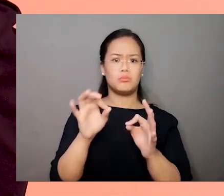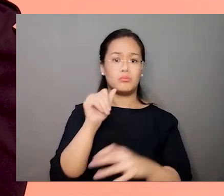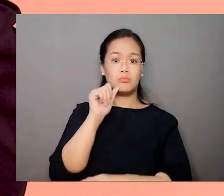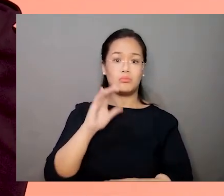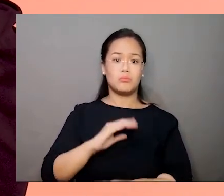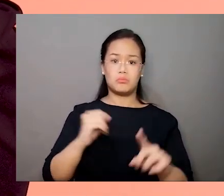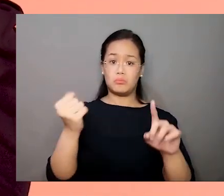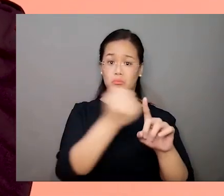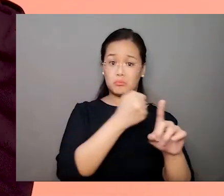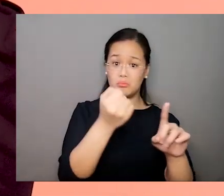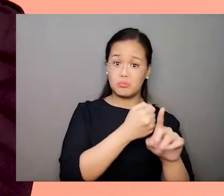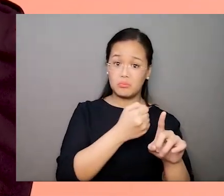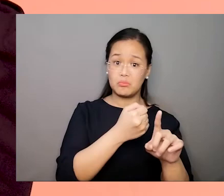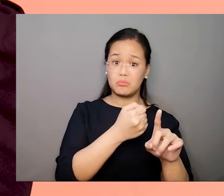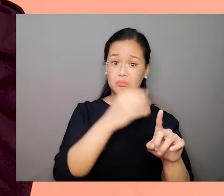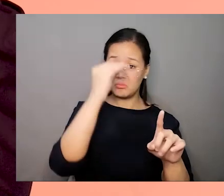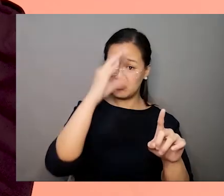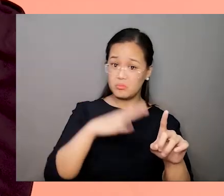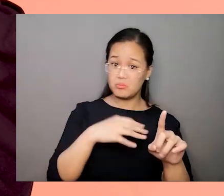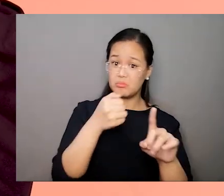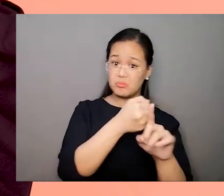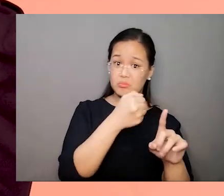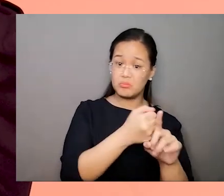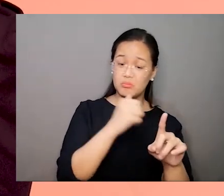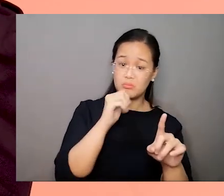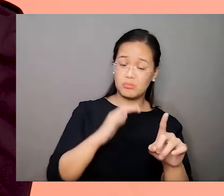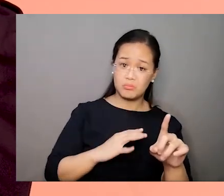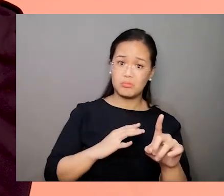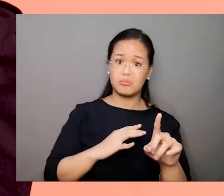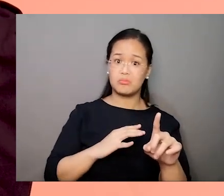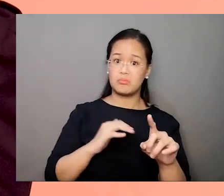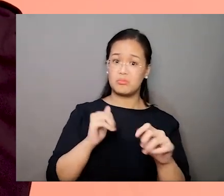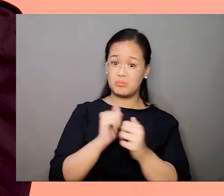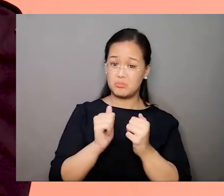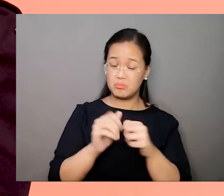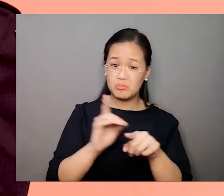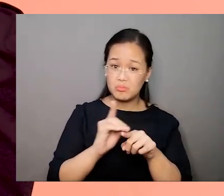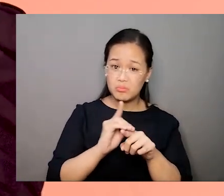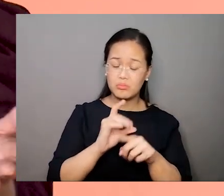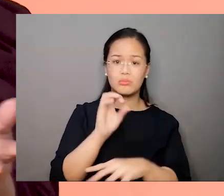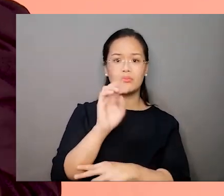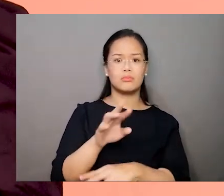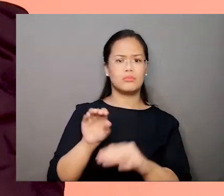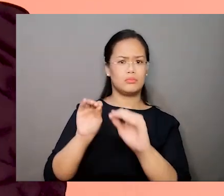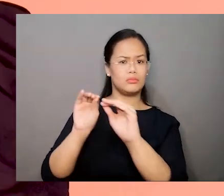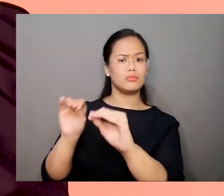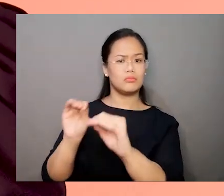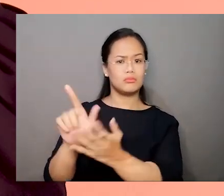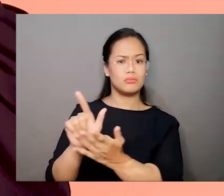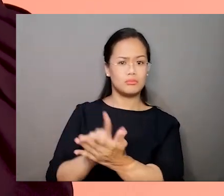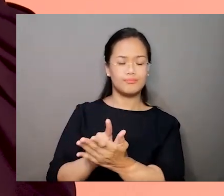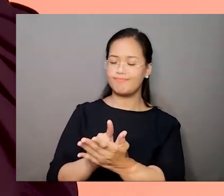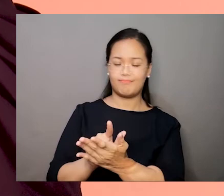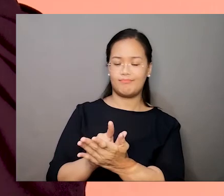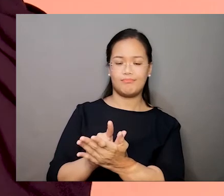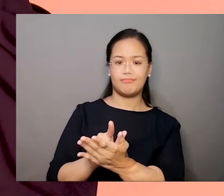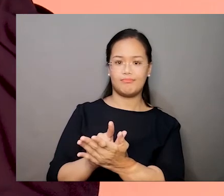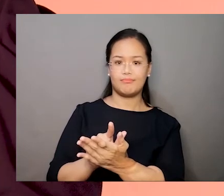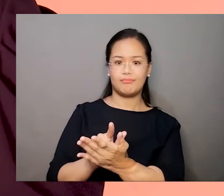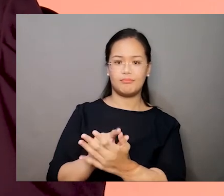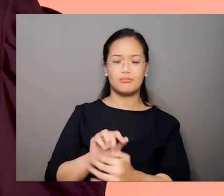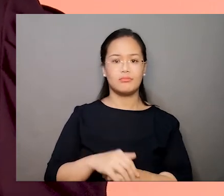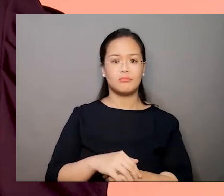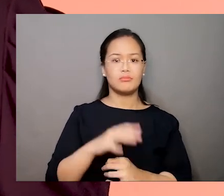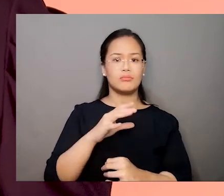battered by the husbands or partners as a form of discipline or to teach them a lesson, and that there